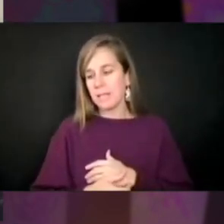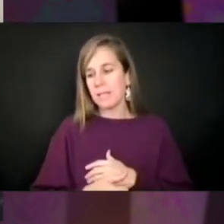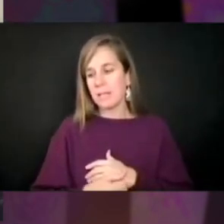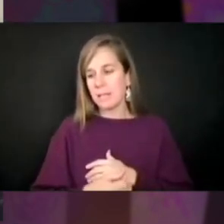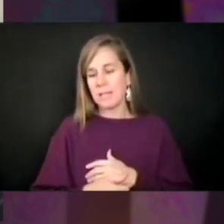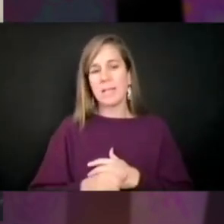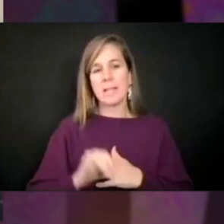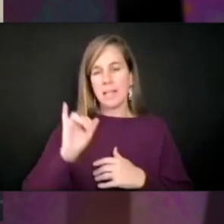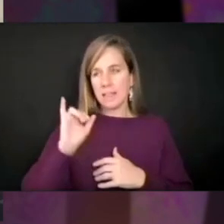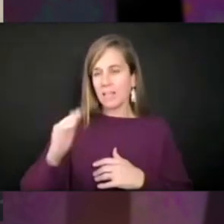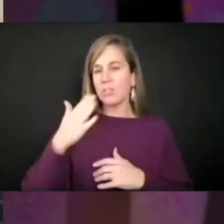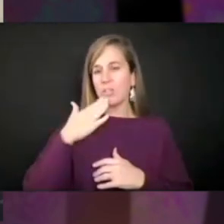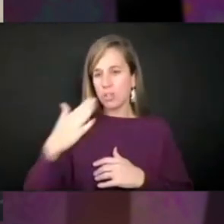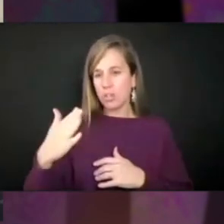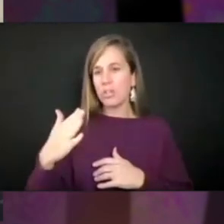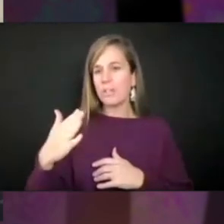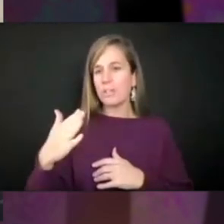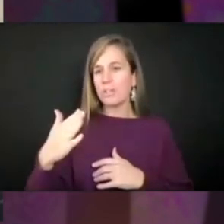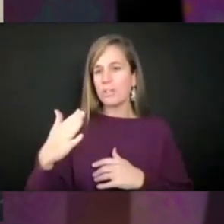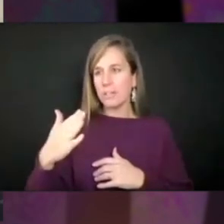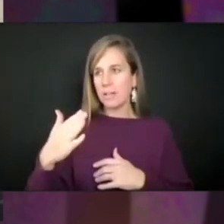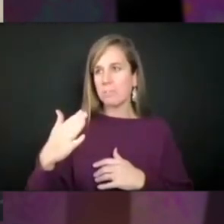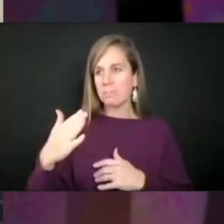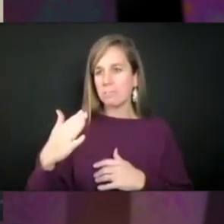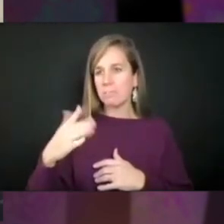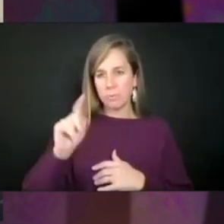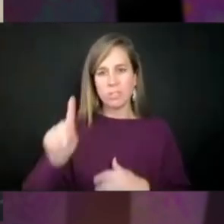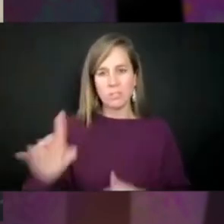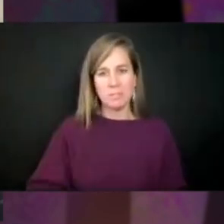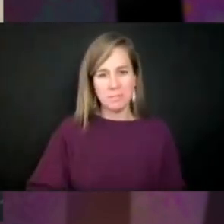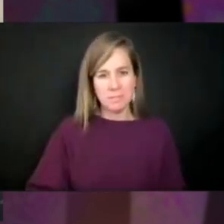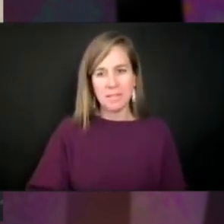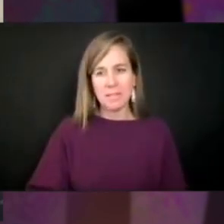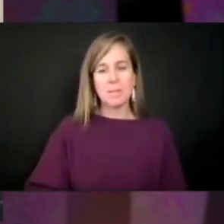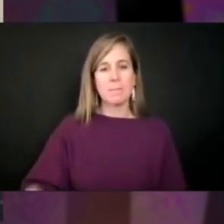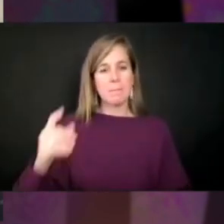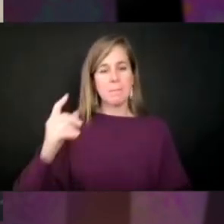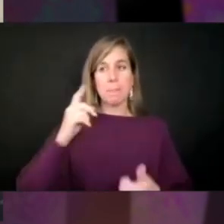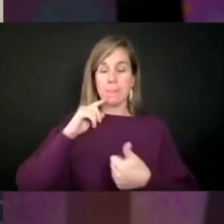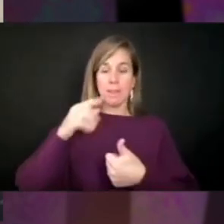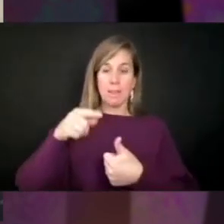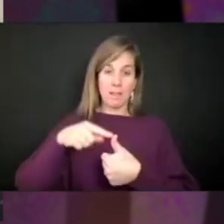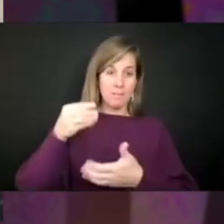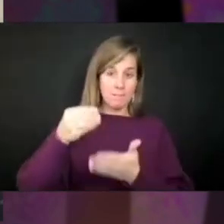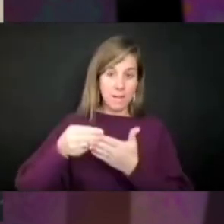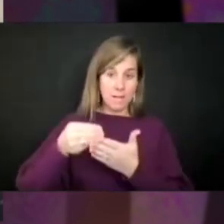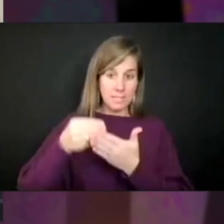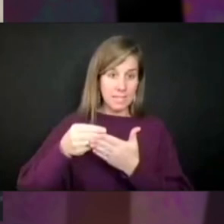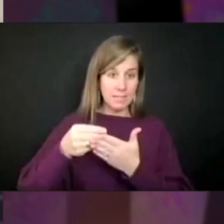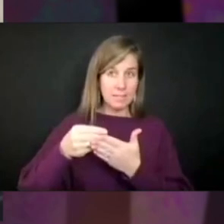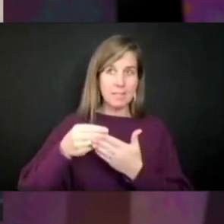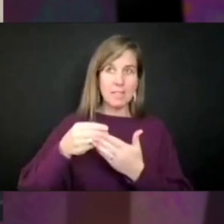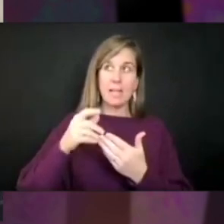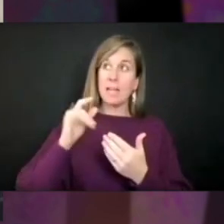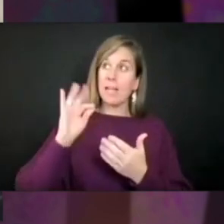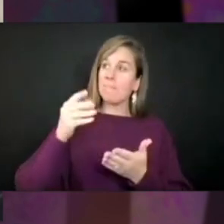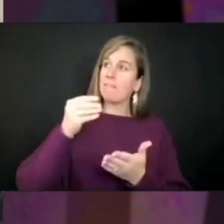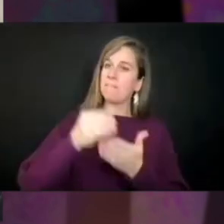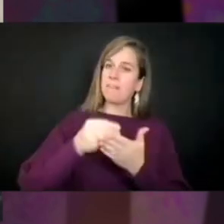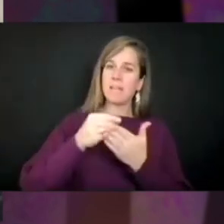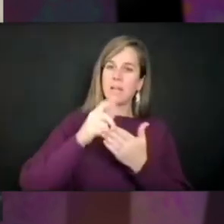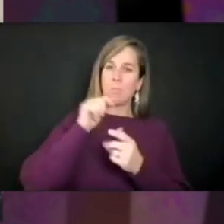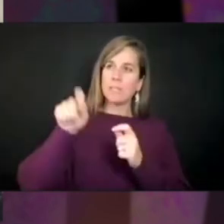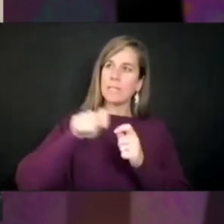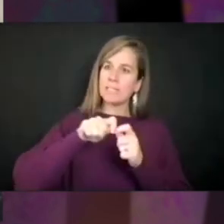I guess maybe if funding came through such that it weren't tied to a